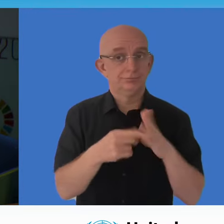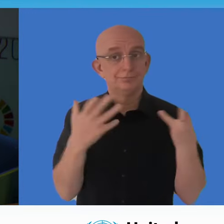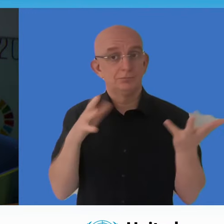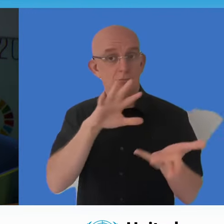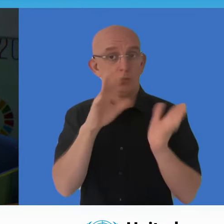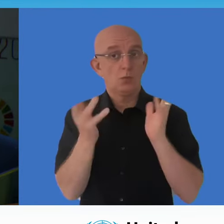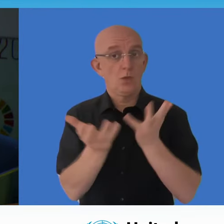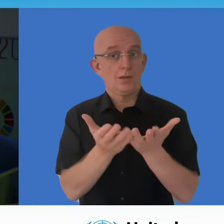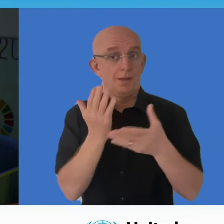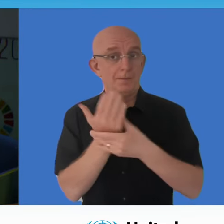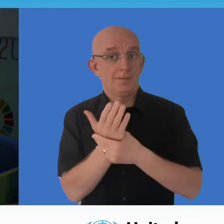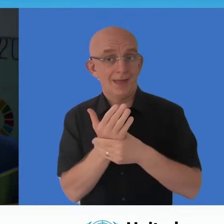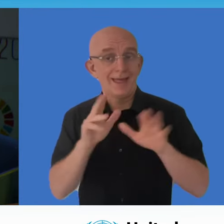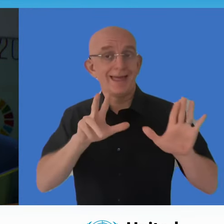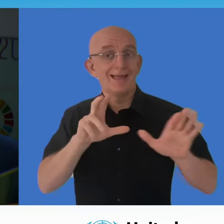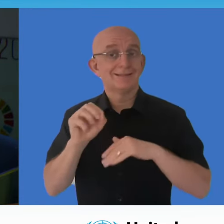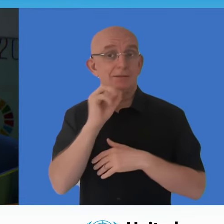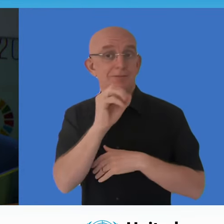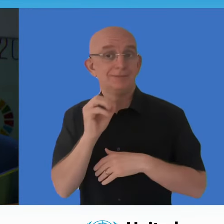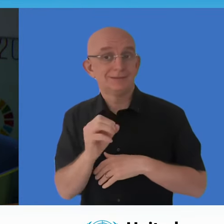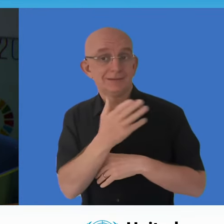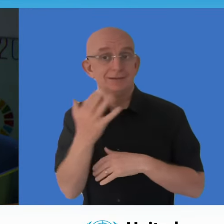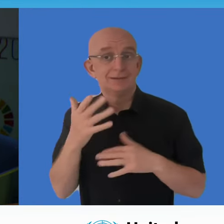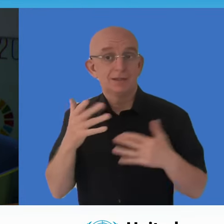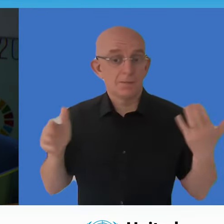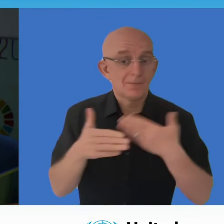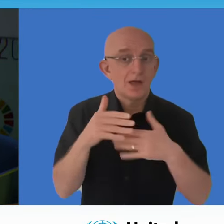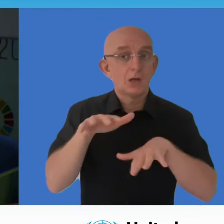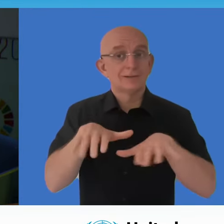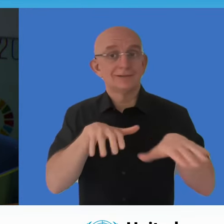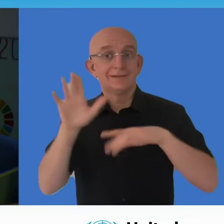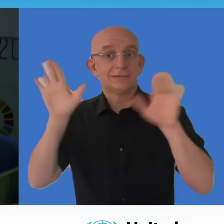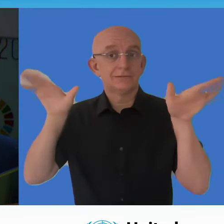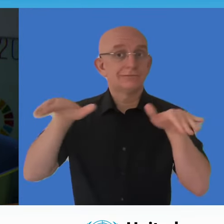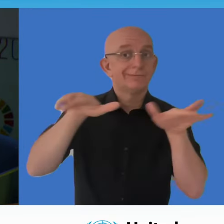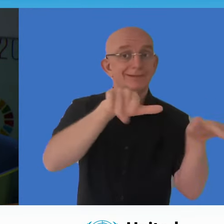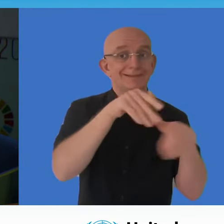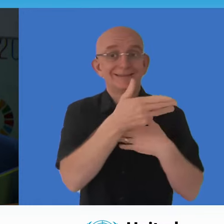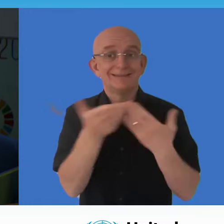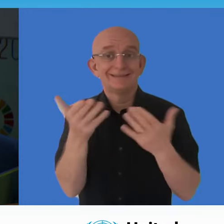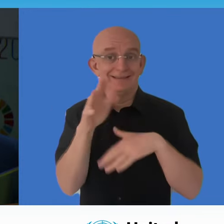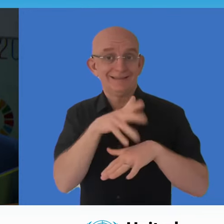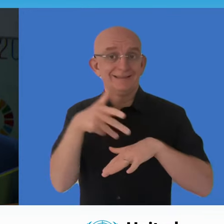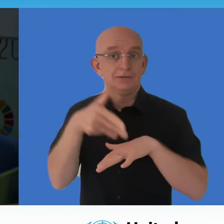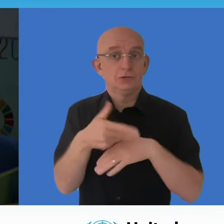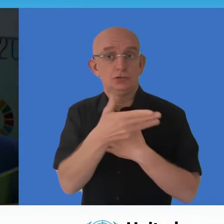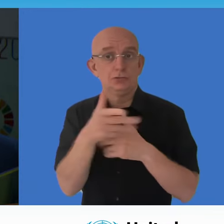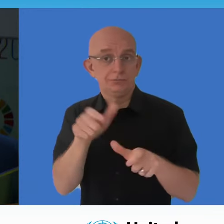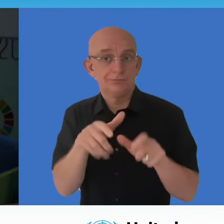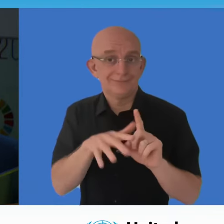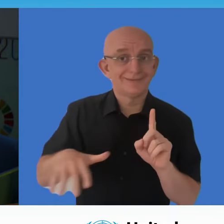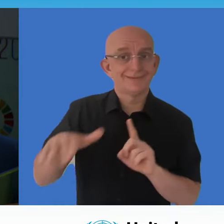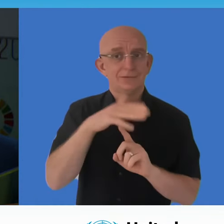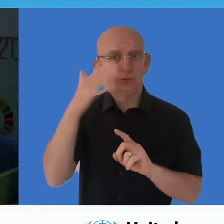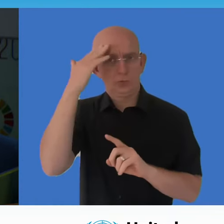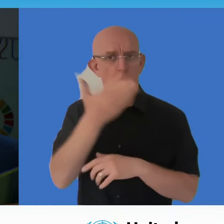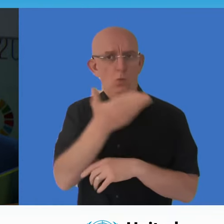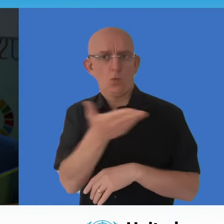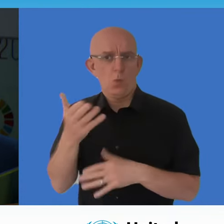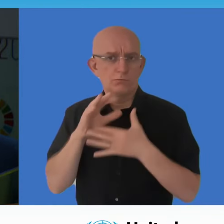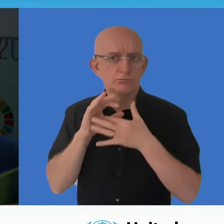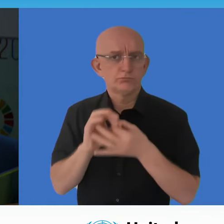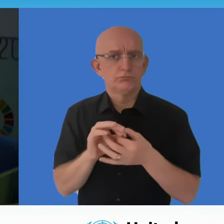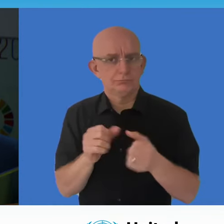territories, which just shows how IPs, or indigenous peoples, have been stewards and guardians of the world's ecosystems. When we talk